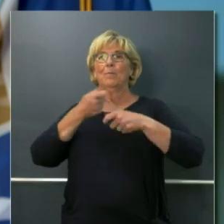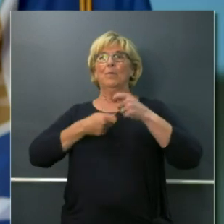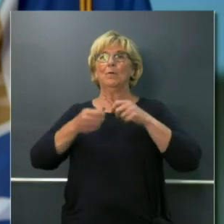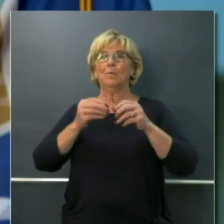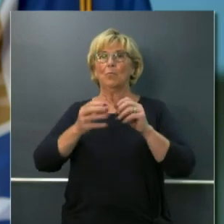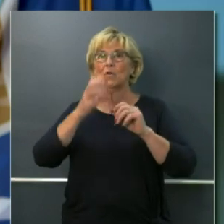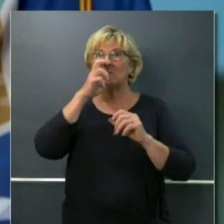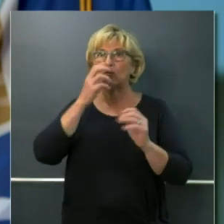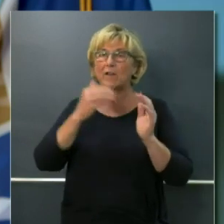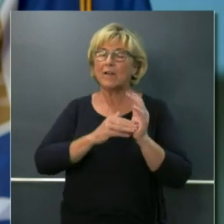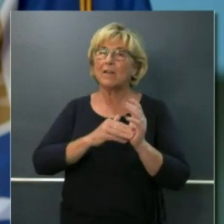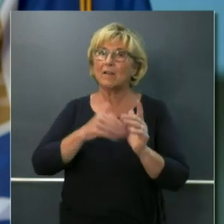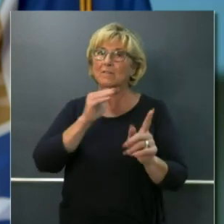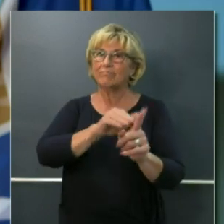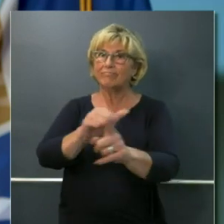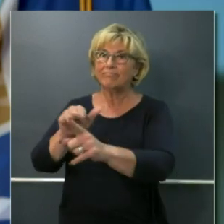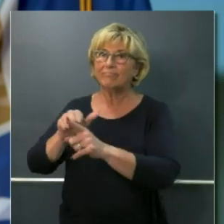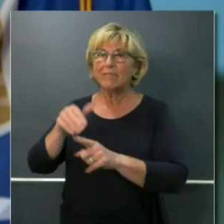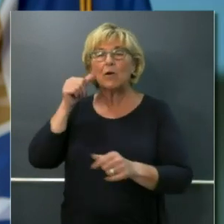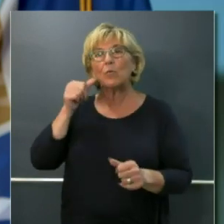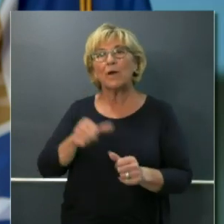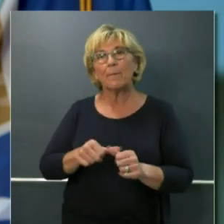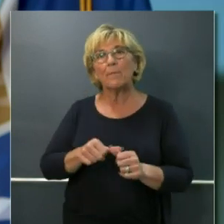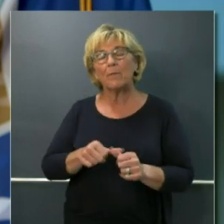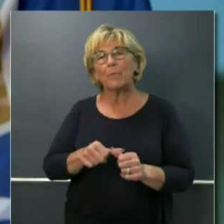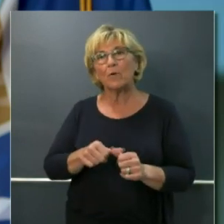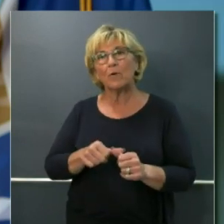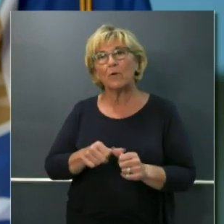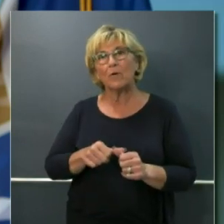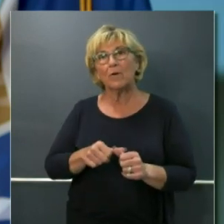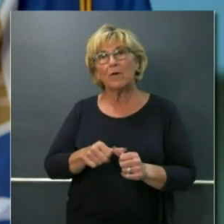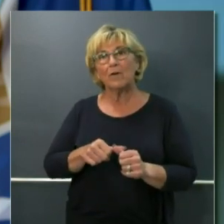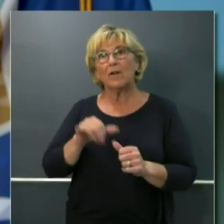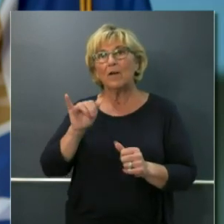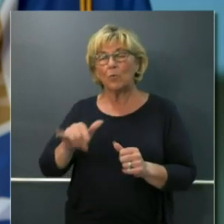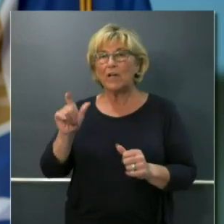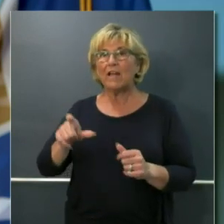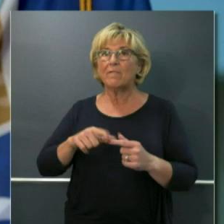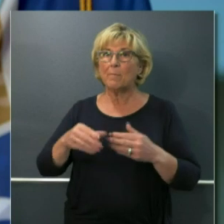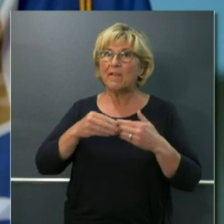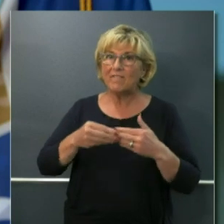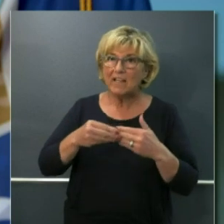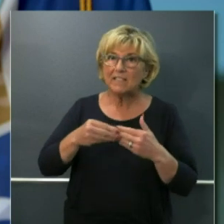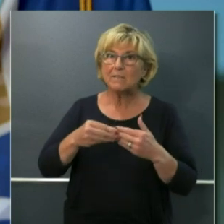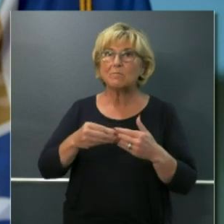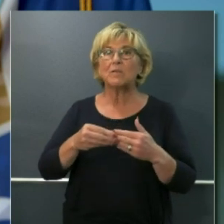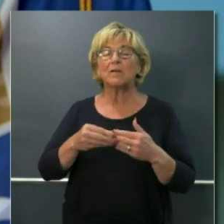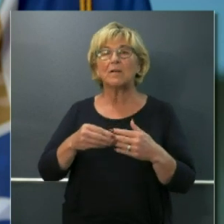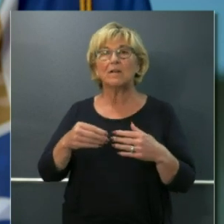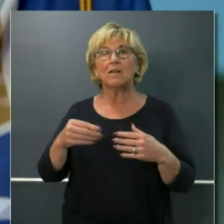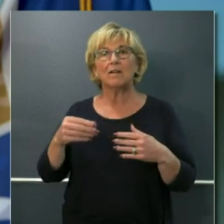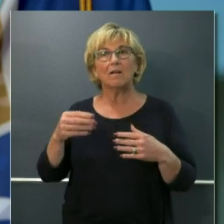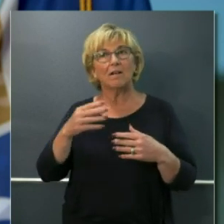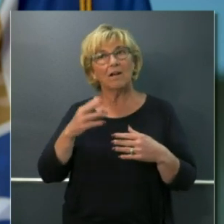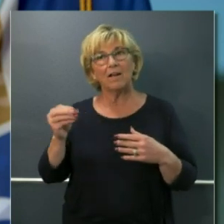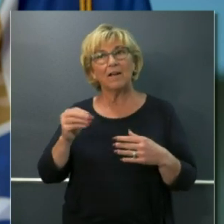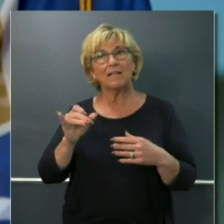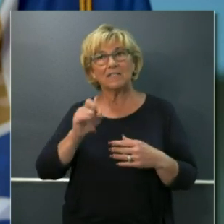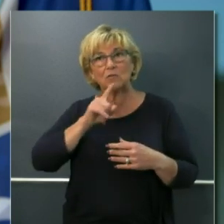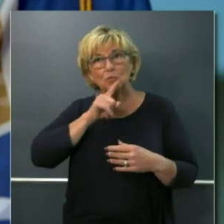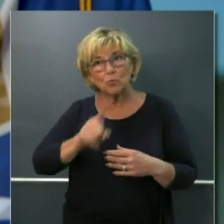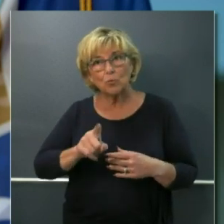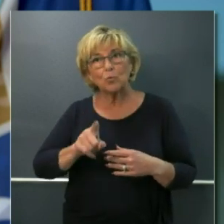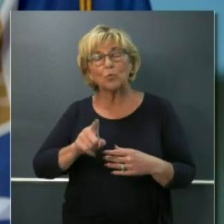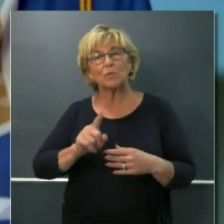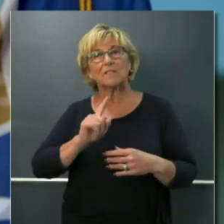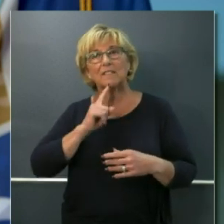want to remind folks of the dynamic nature of this effort and the very sober framework to which